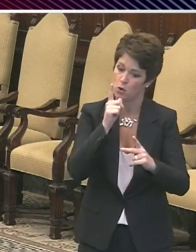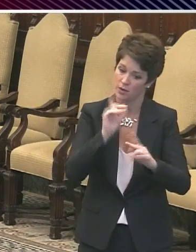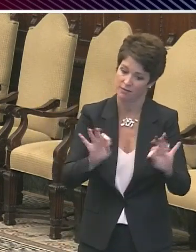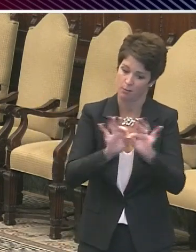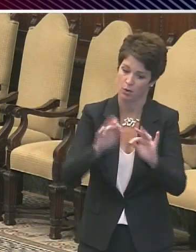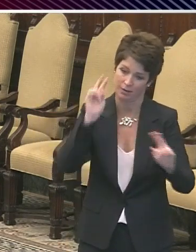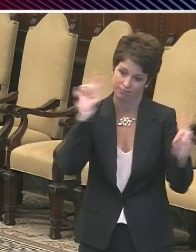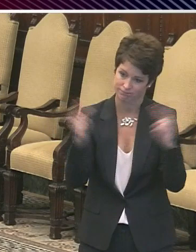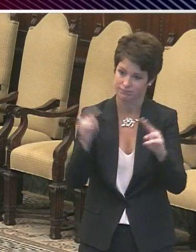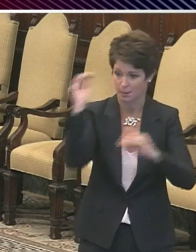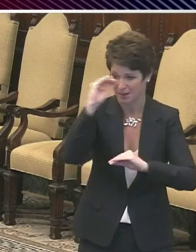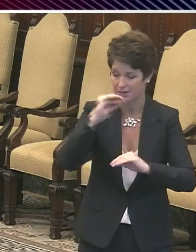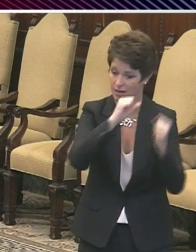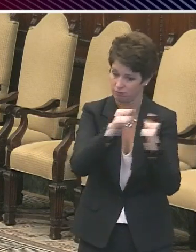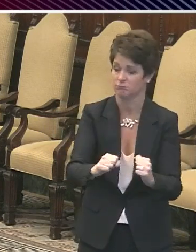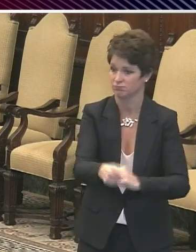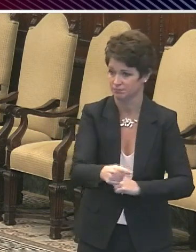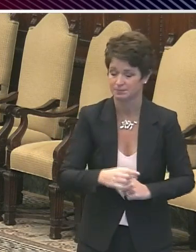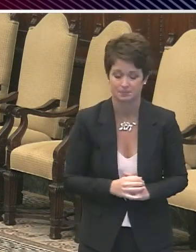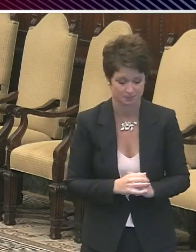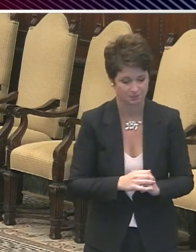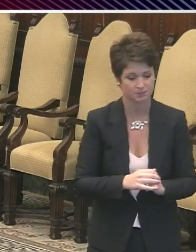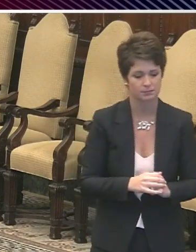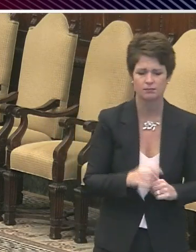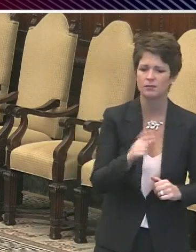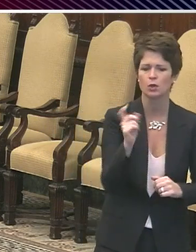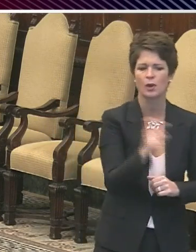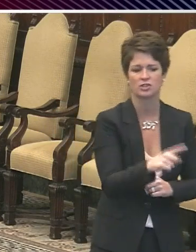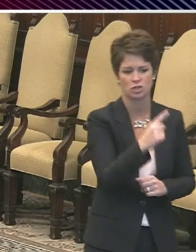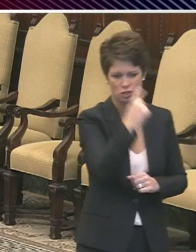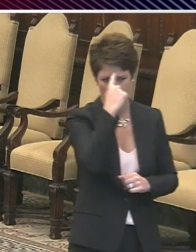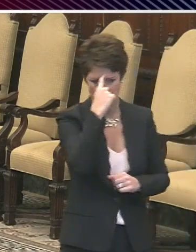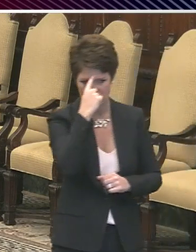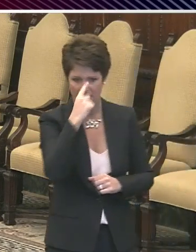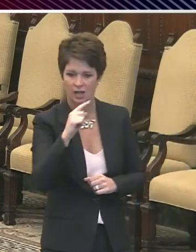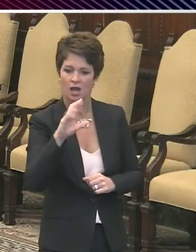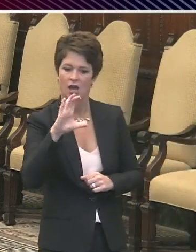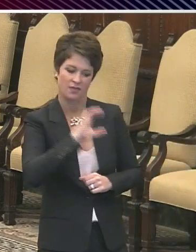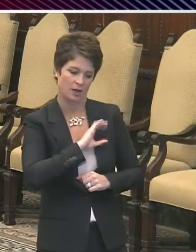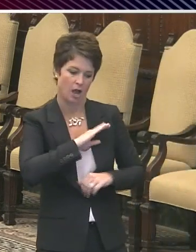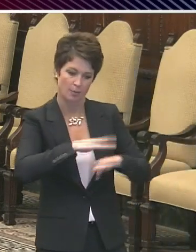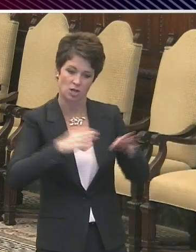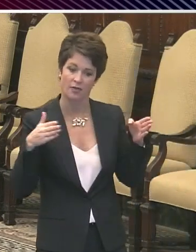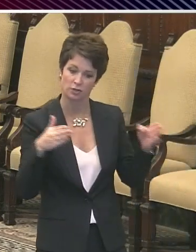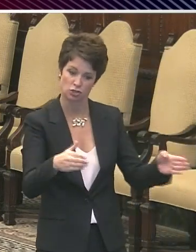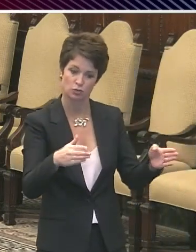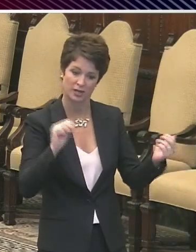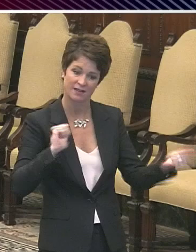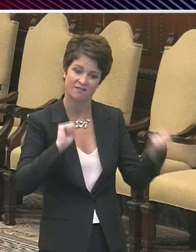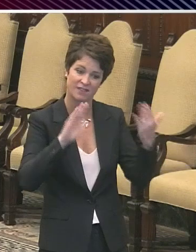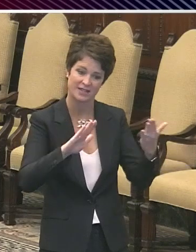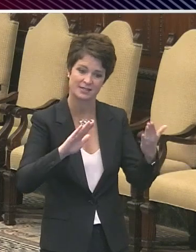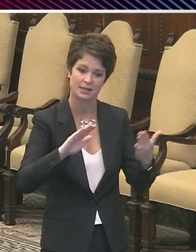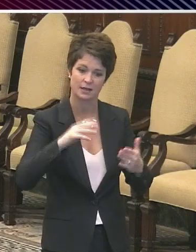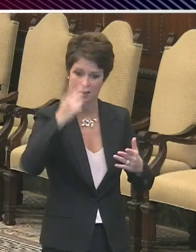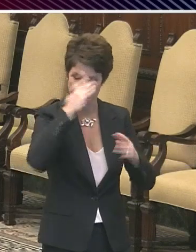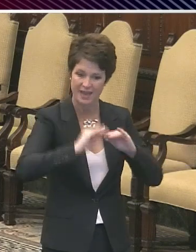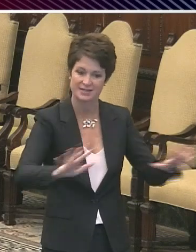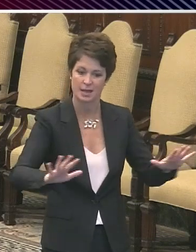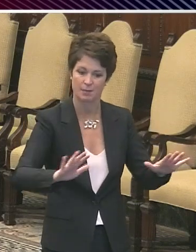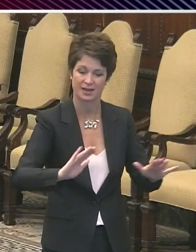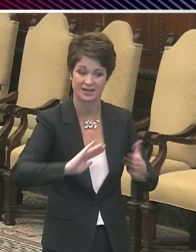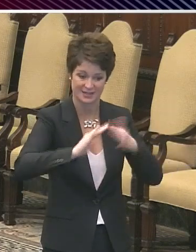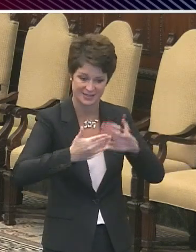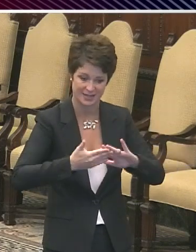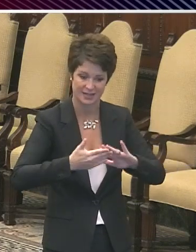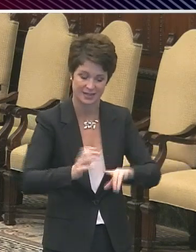more. Do you think that the beat cops on the street facing the pandemic in a city that's